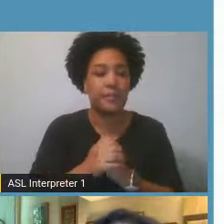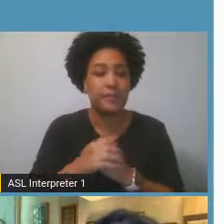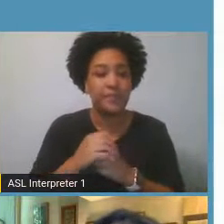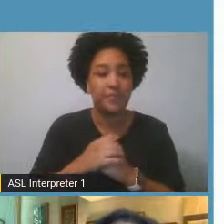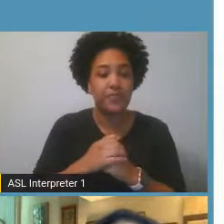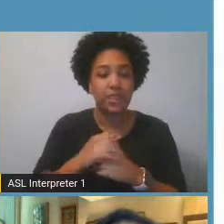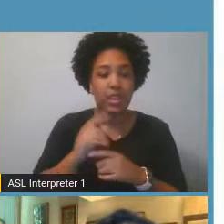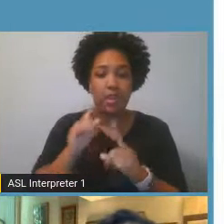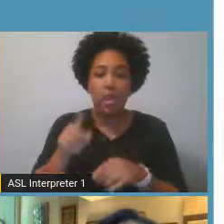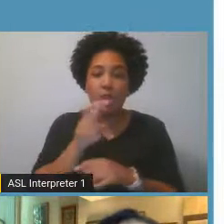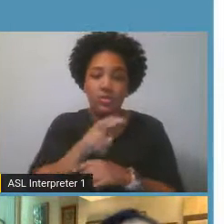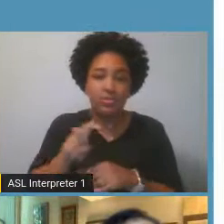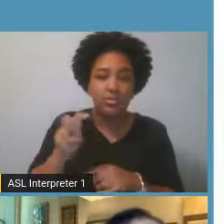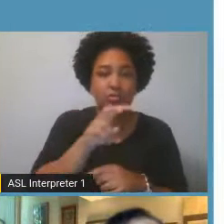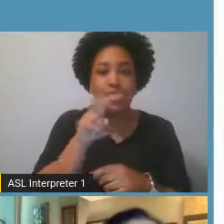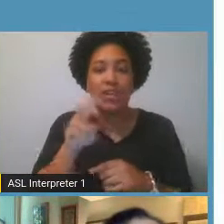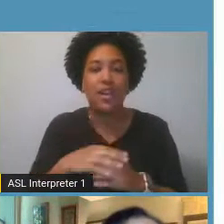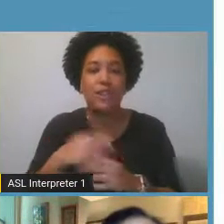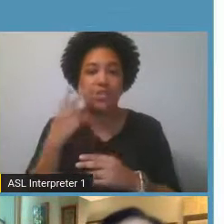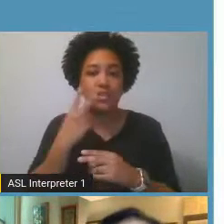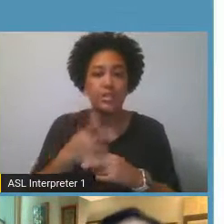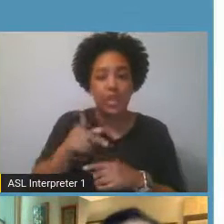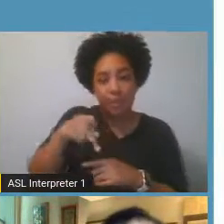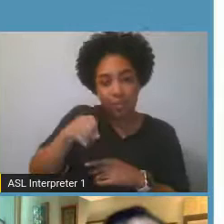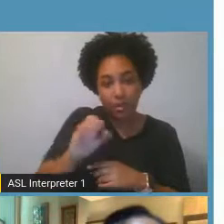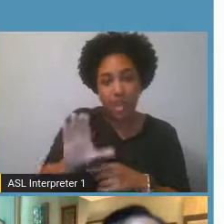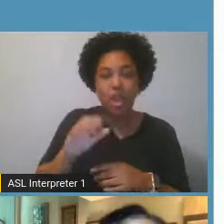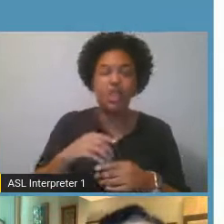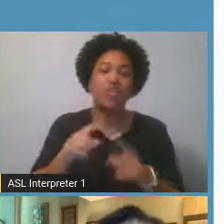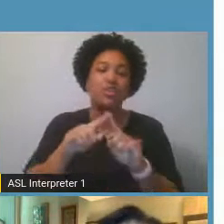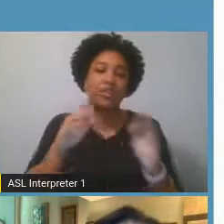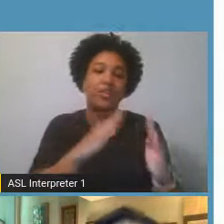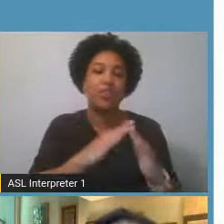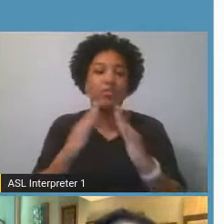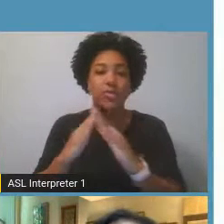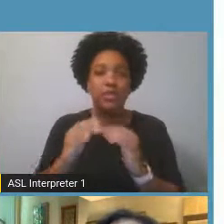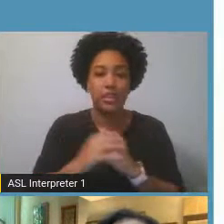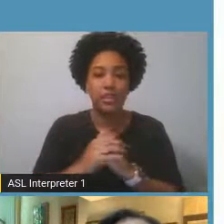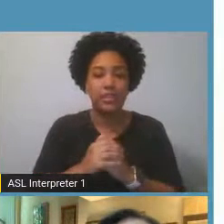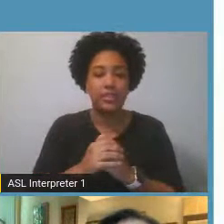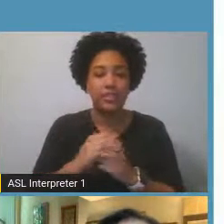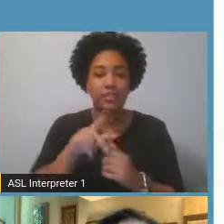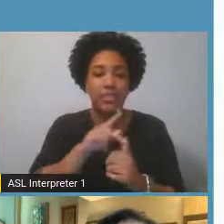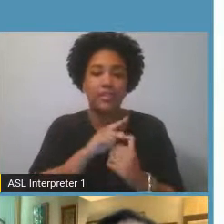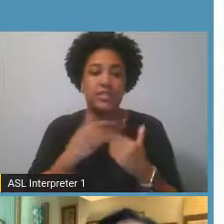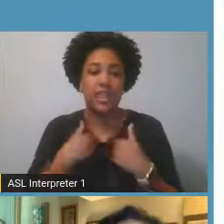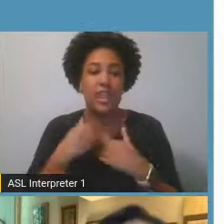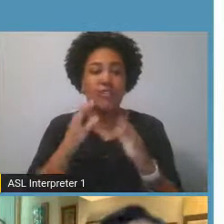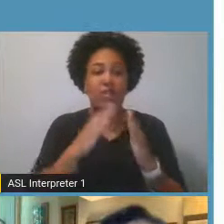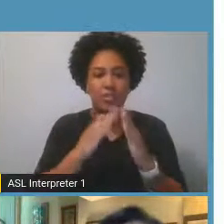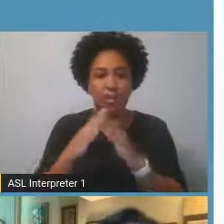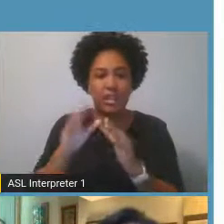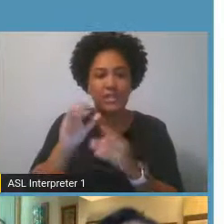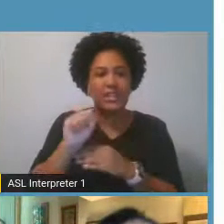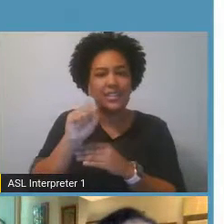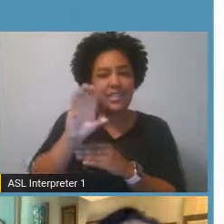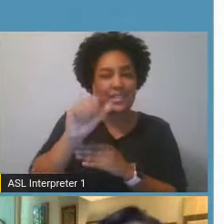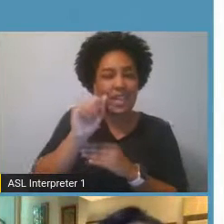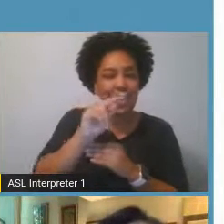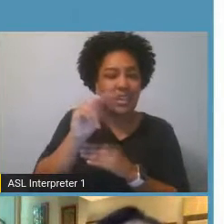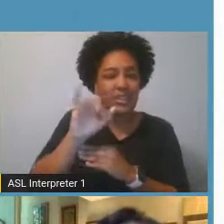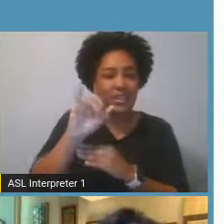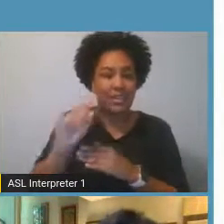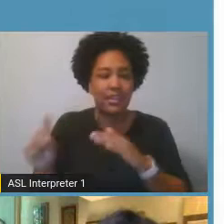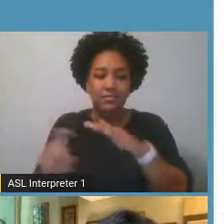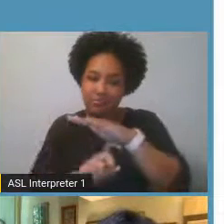color, underrepresented communities, and we basically have had community scanning days. We've helped individuals get materials